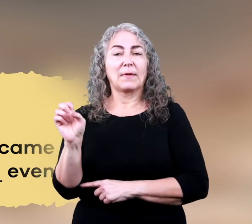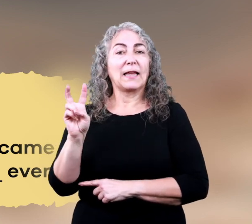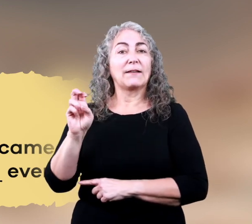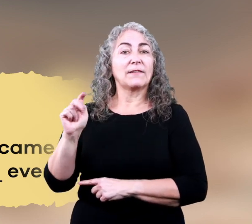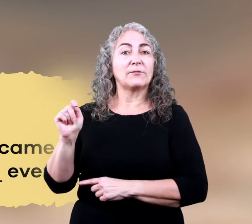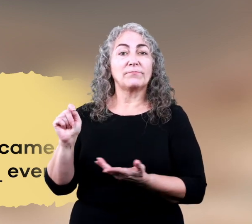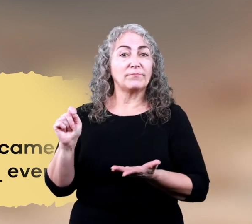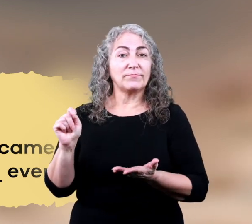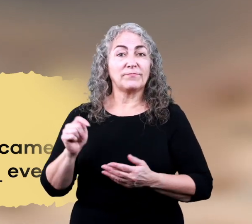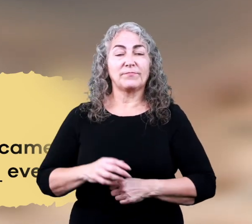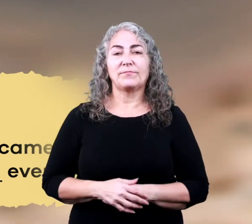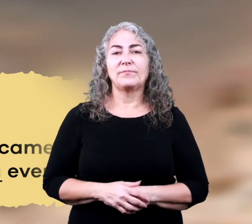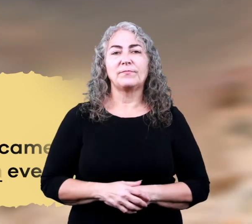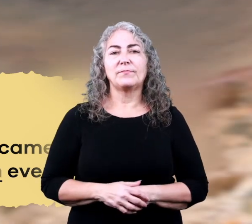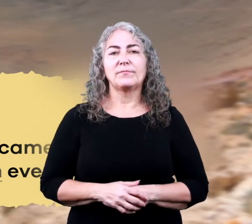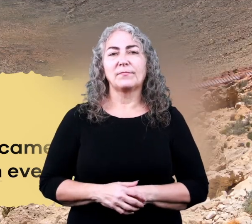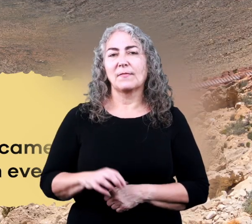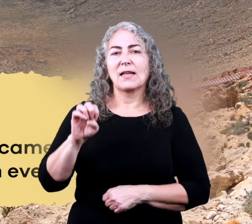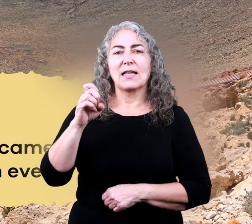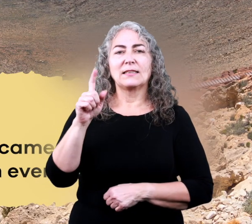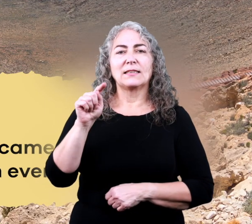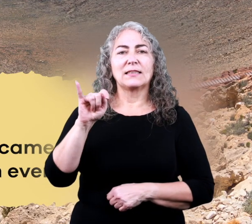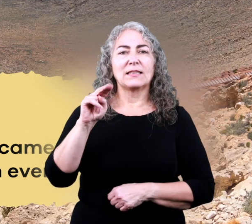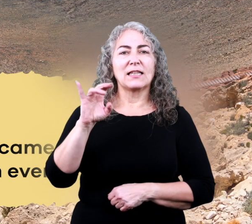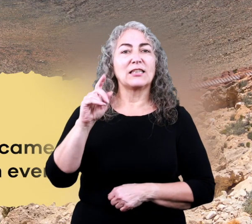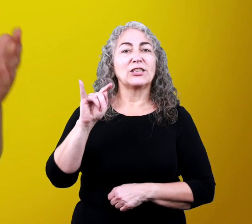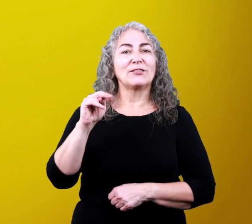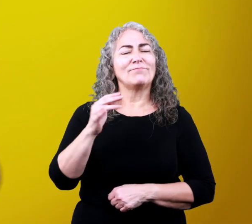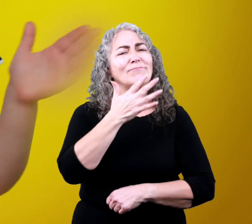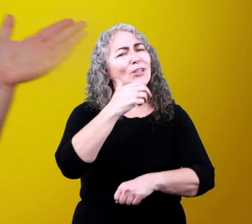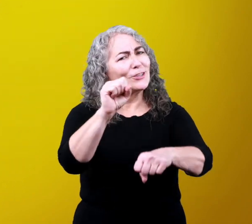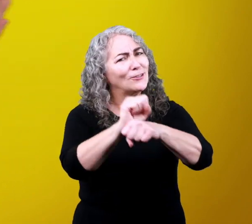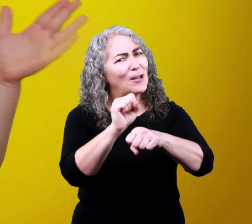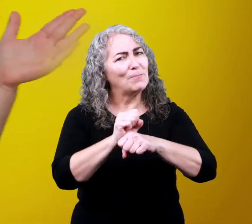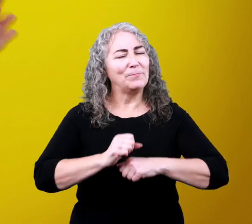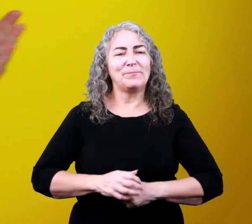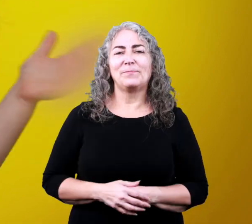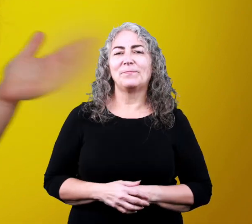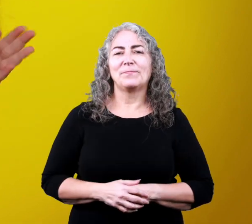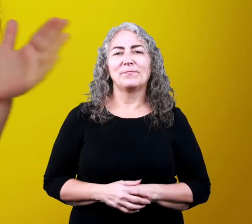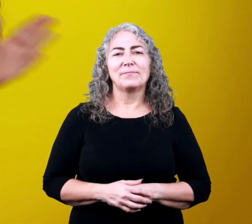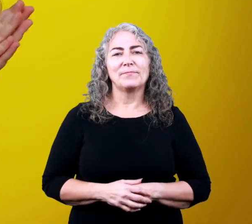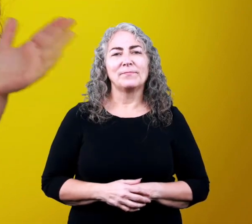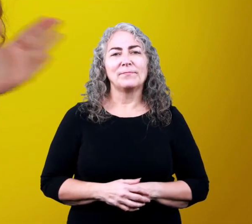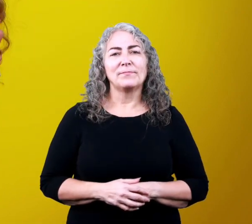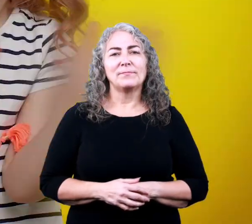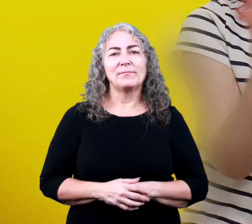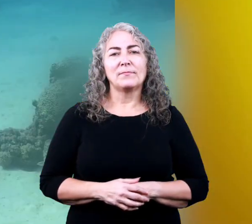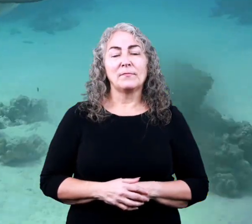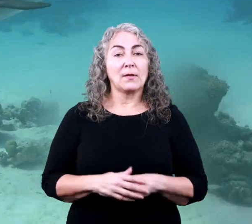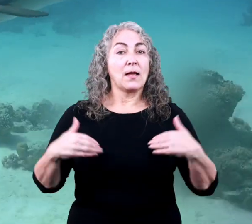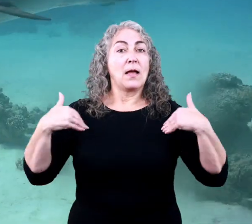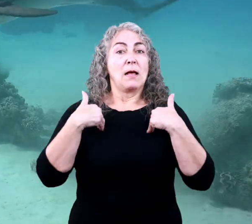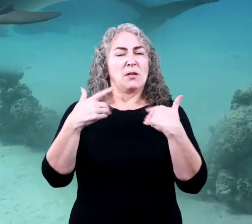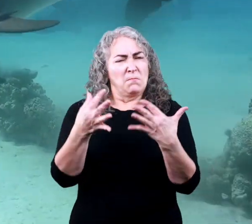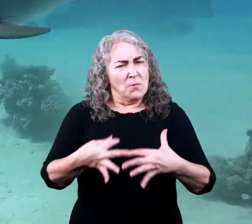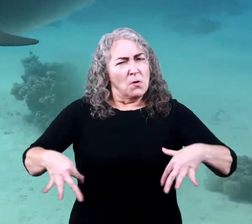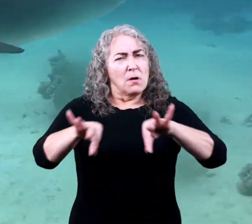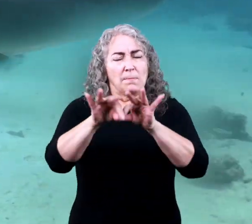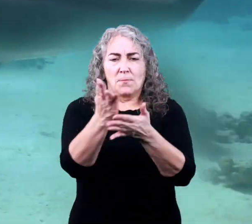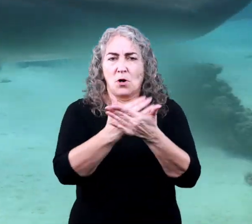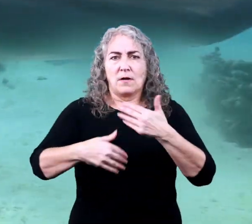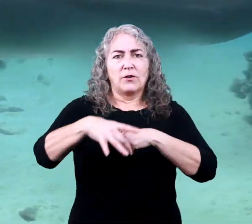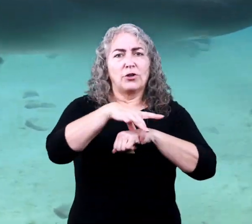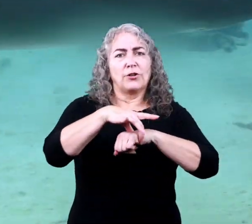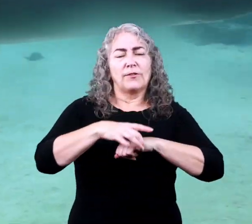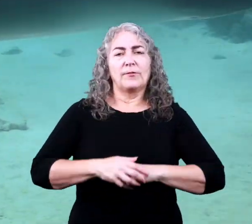event extinction nice job everyone animals are an